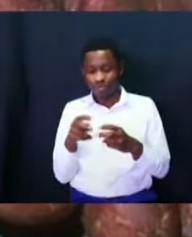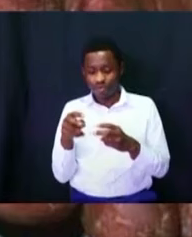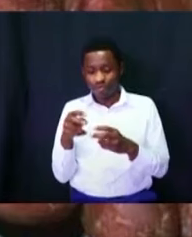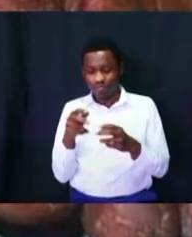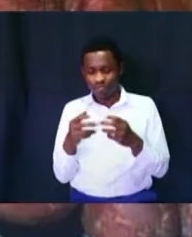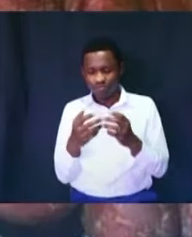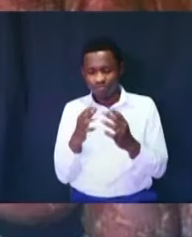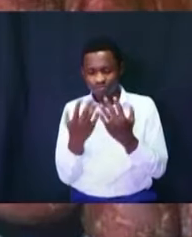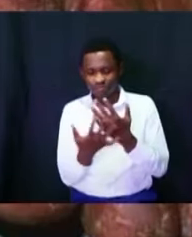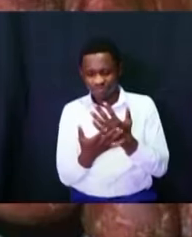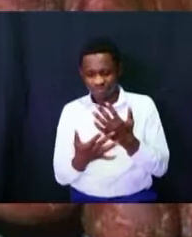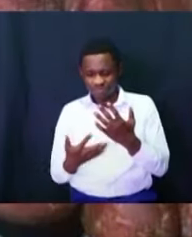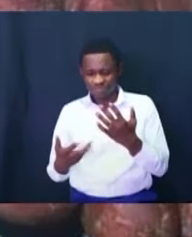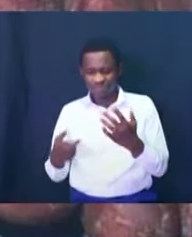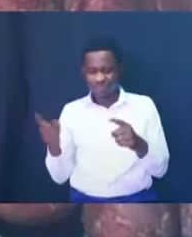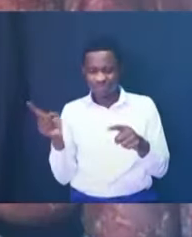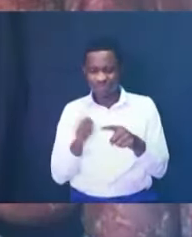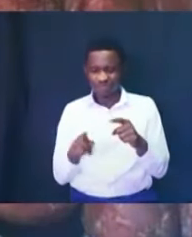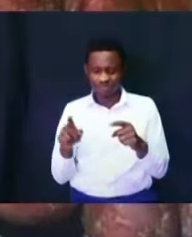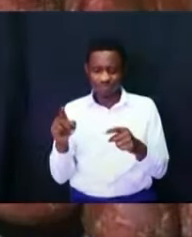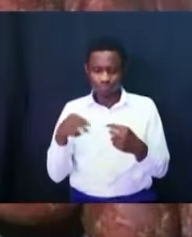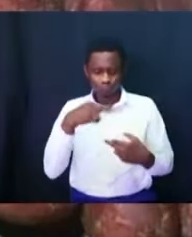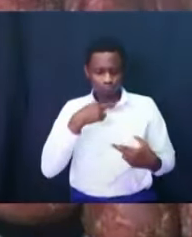circulation so there's no